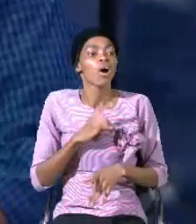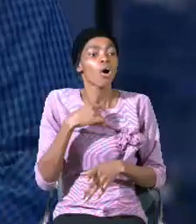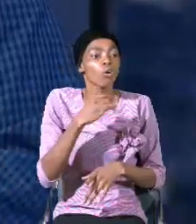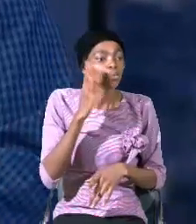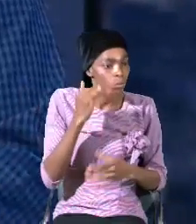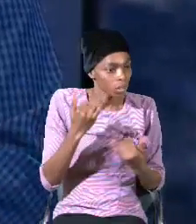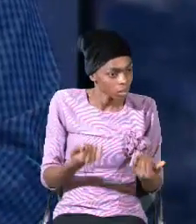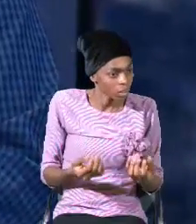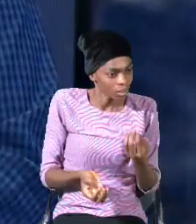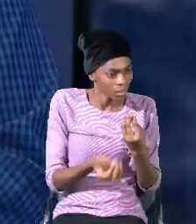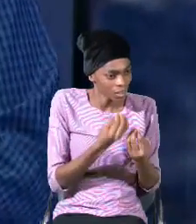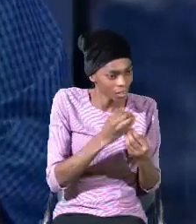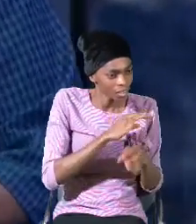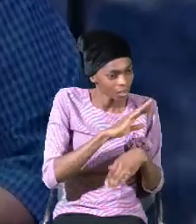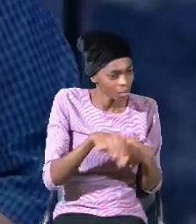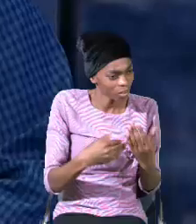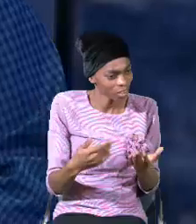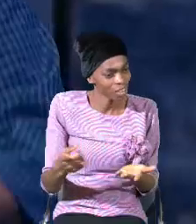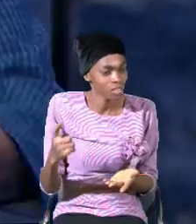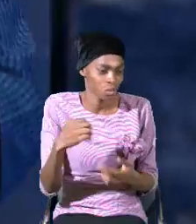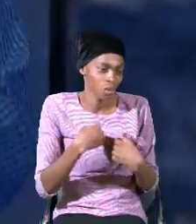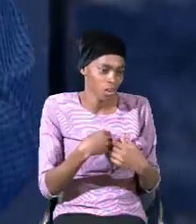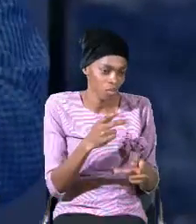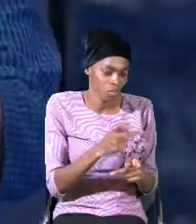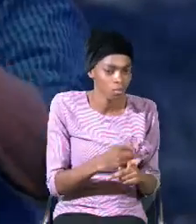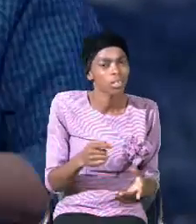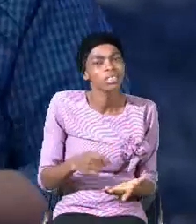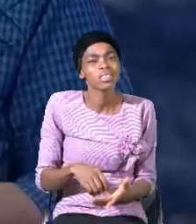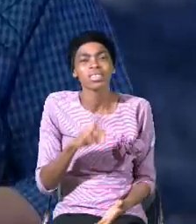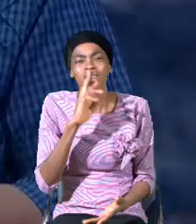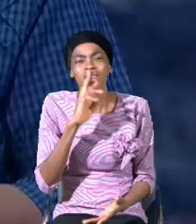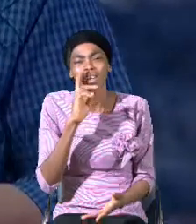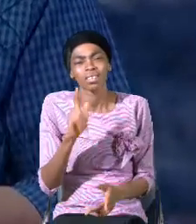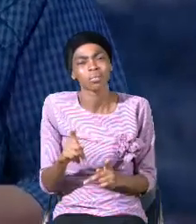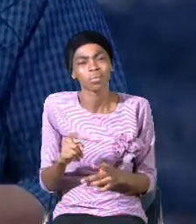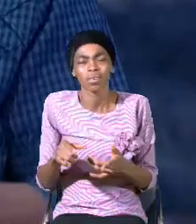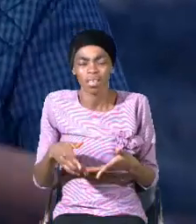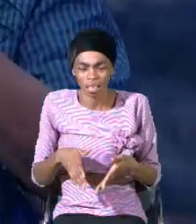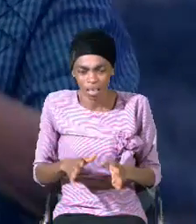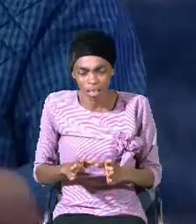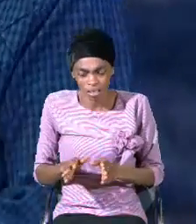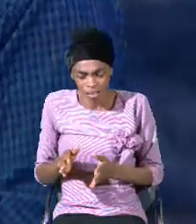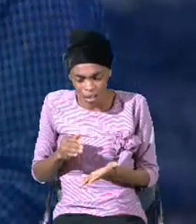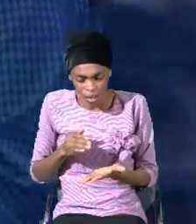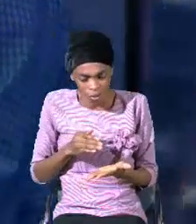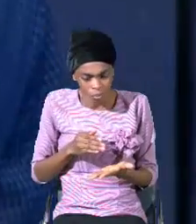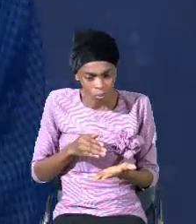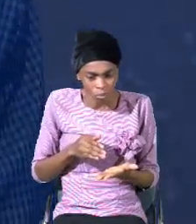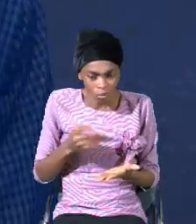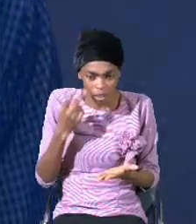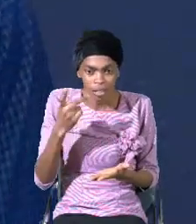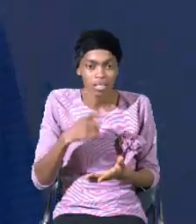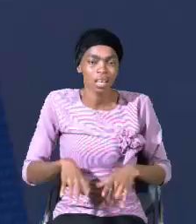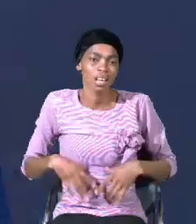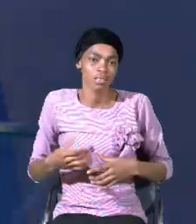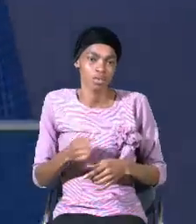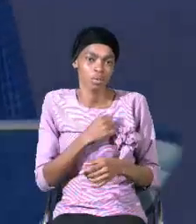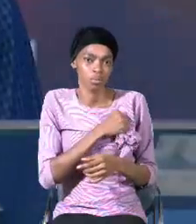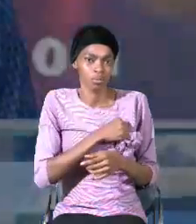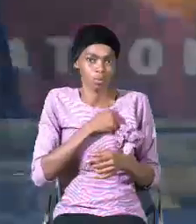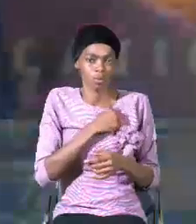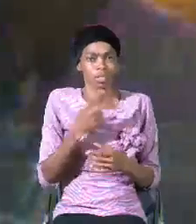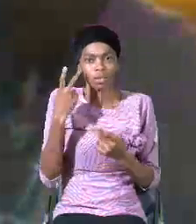have taken up? Those are the people. Let's trace their lives of regret. Number one, I'm looking at those